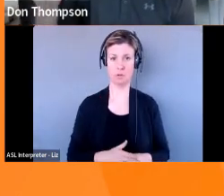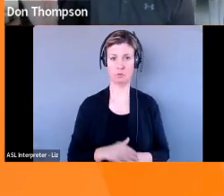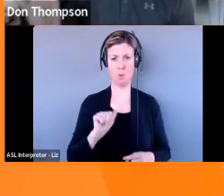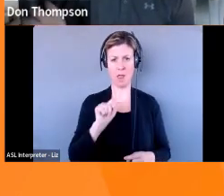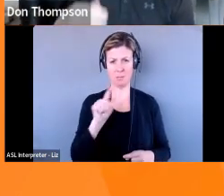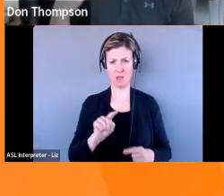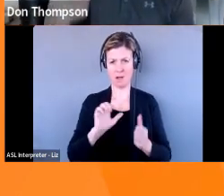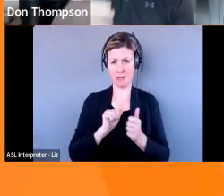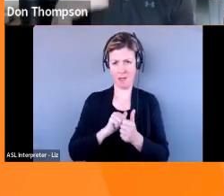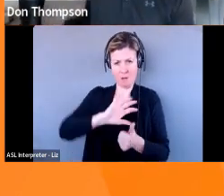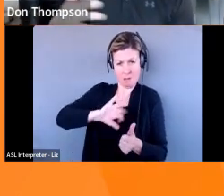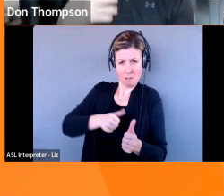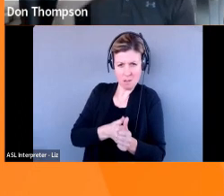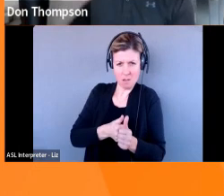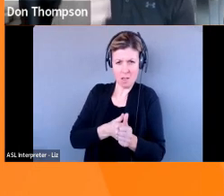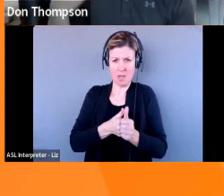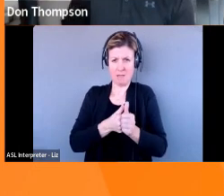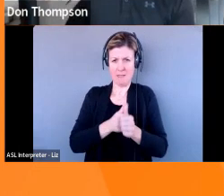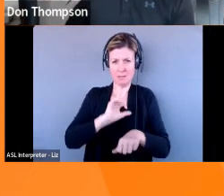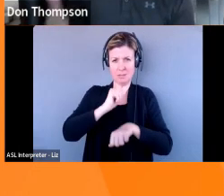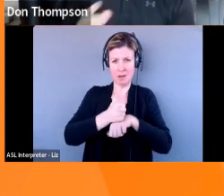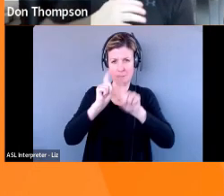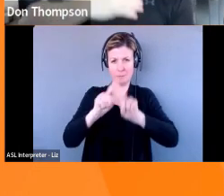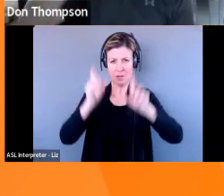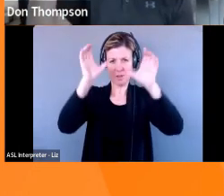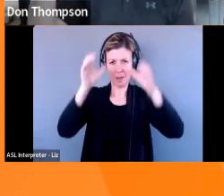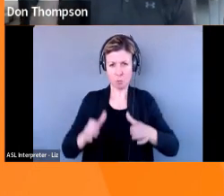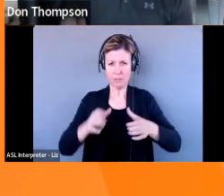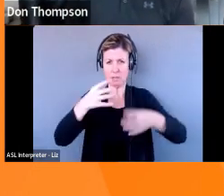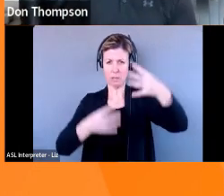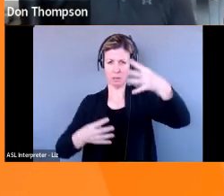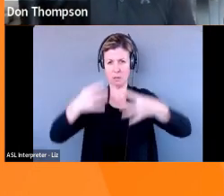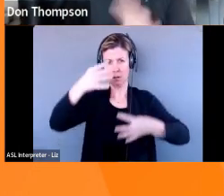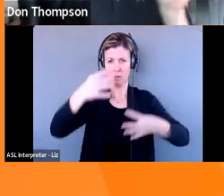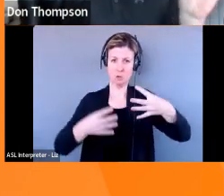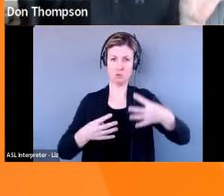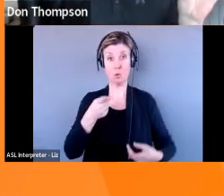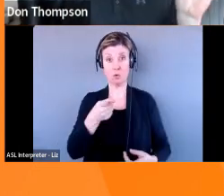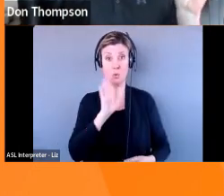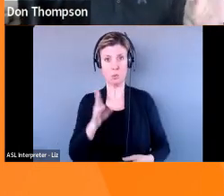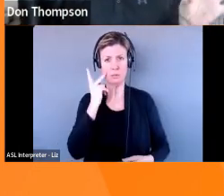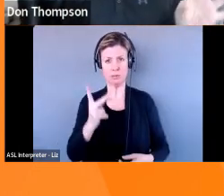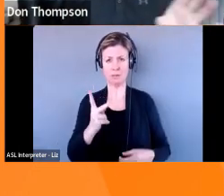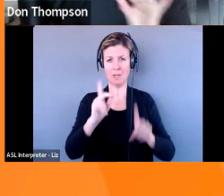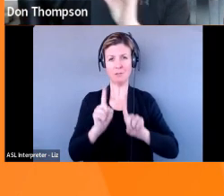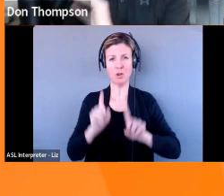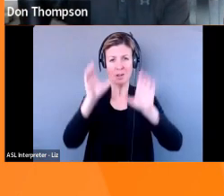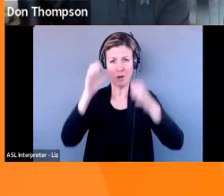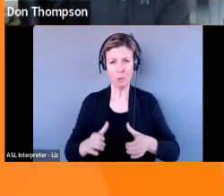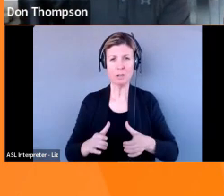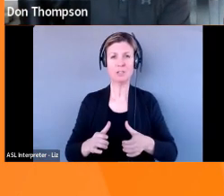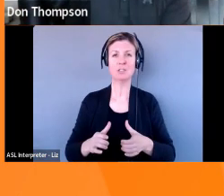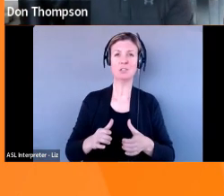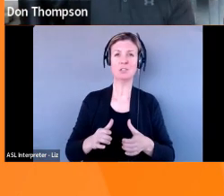storefront makes sense. And they're changing these categories all the time. They're adding categories. You'll see different categories on Amazon.com